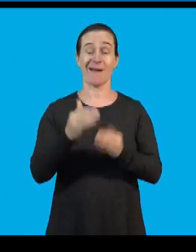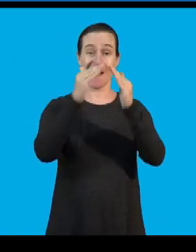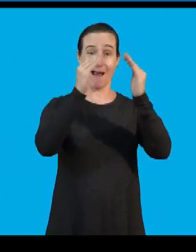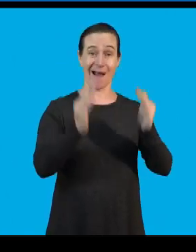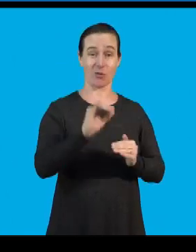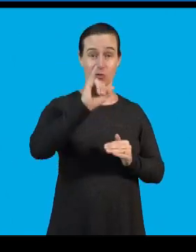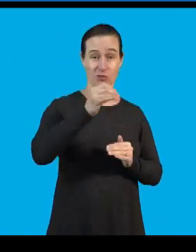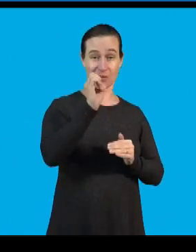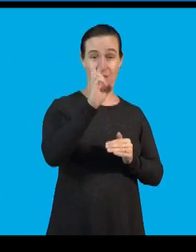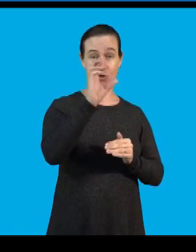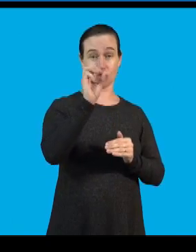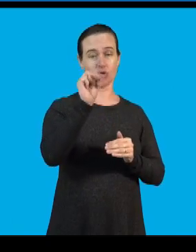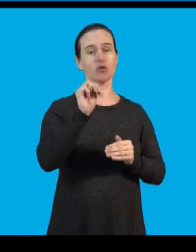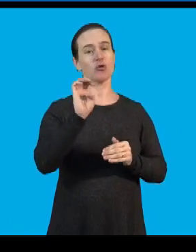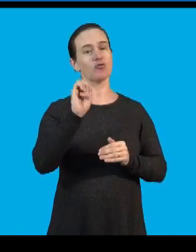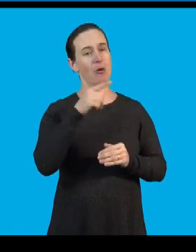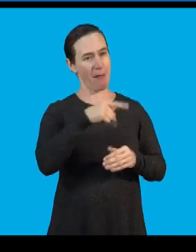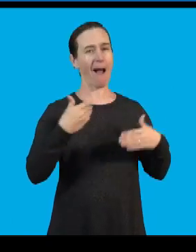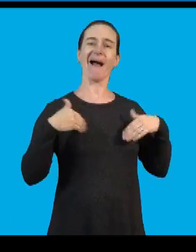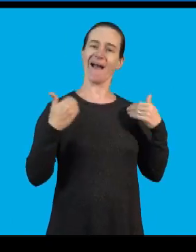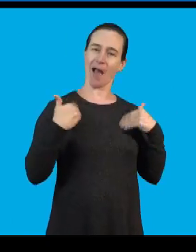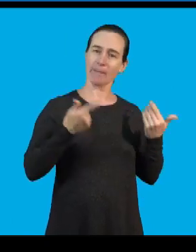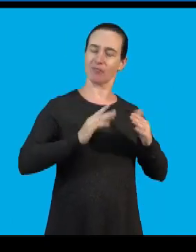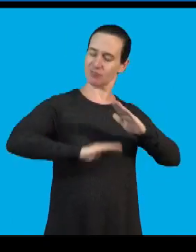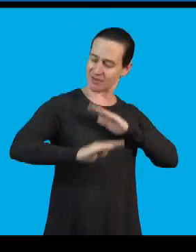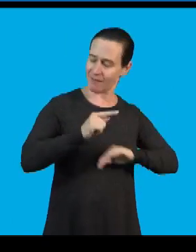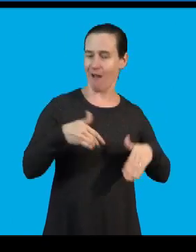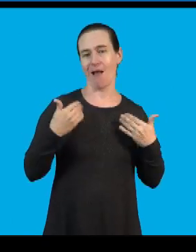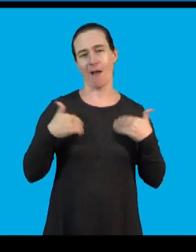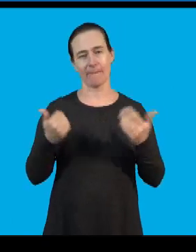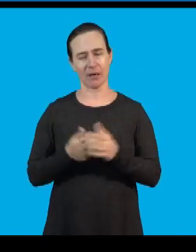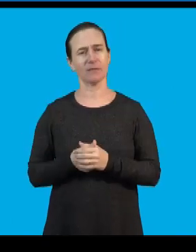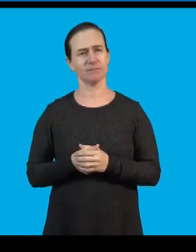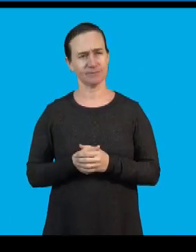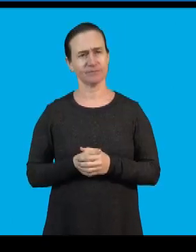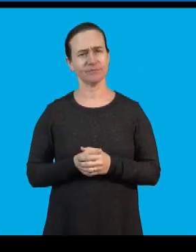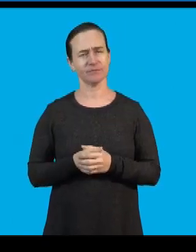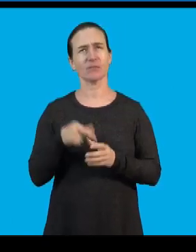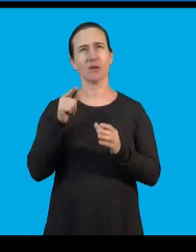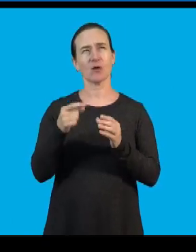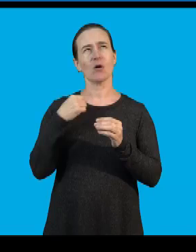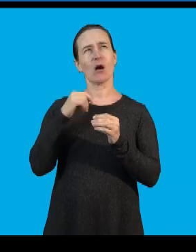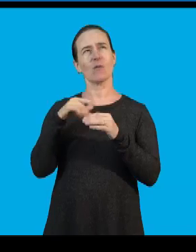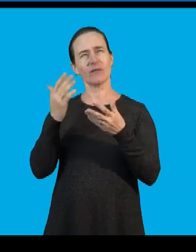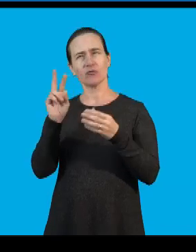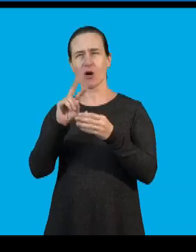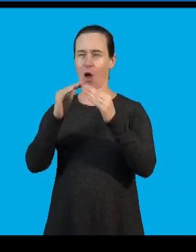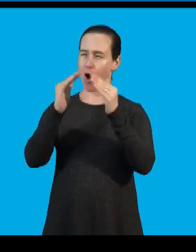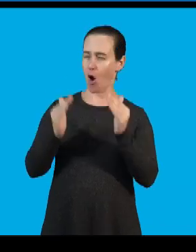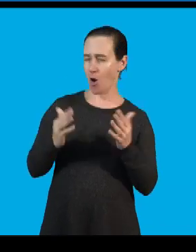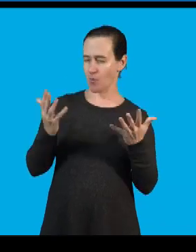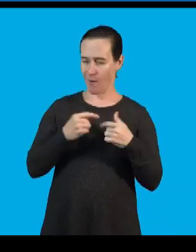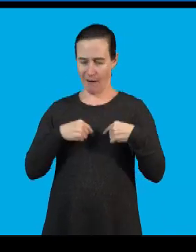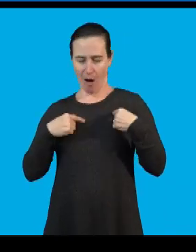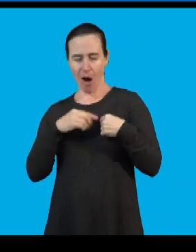Jerome are satisfied. Now remember when we did our first reading, how we went through home is where the